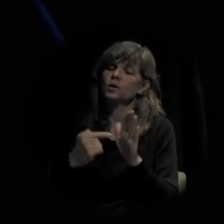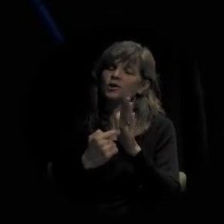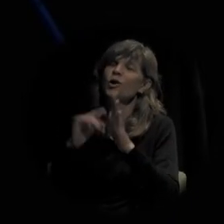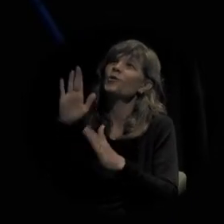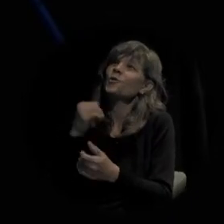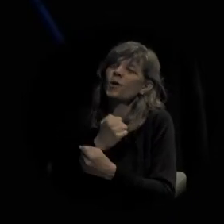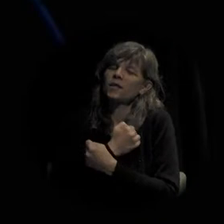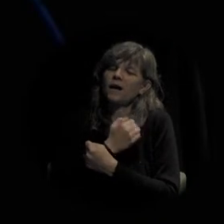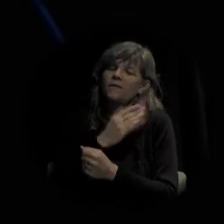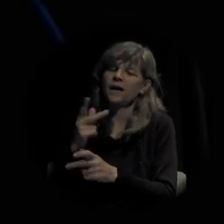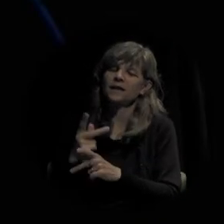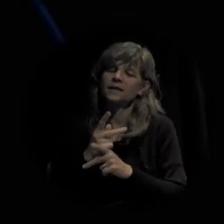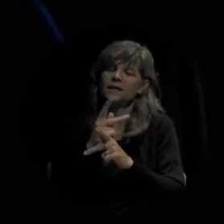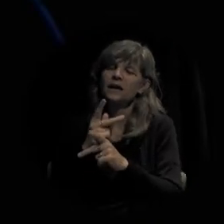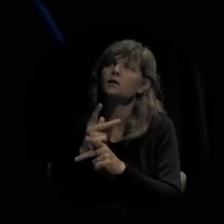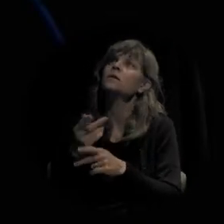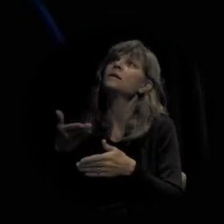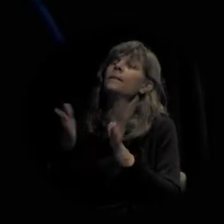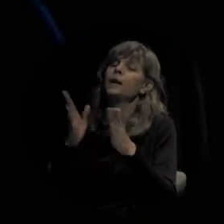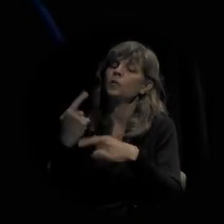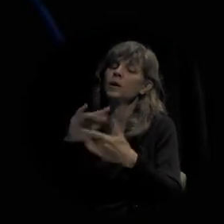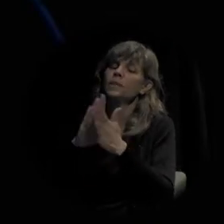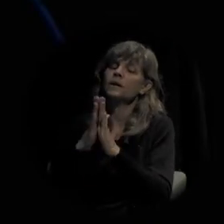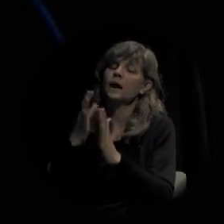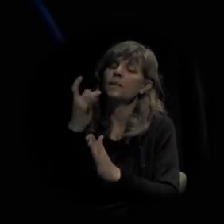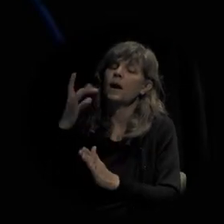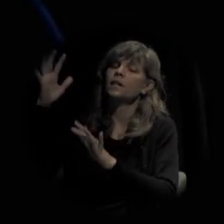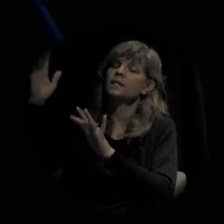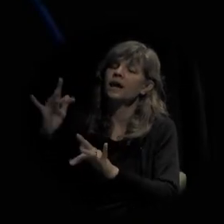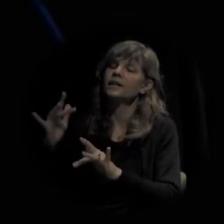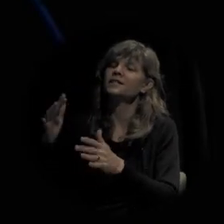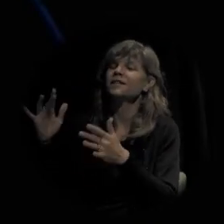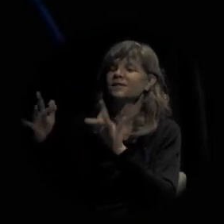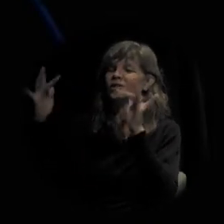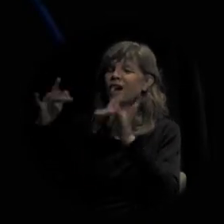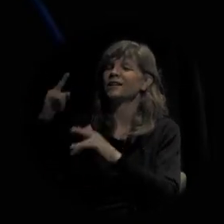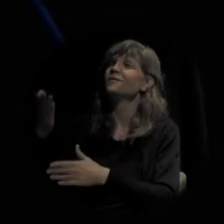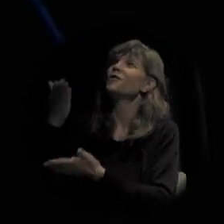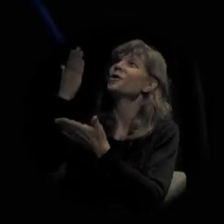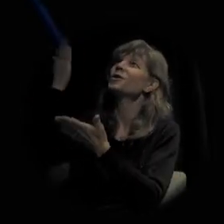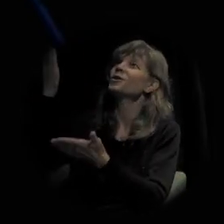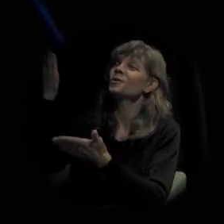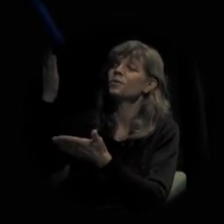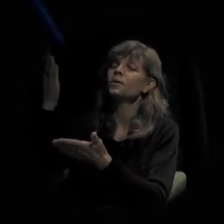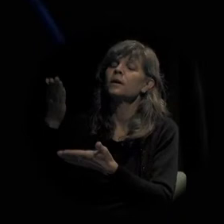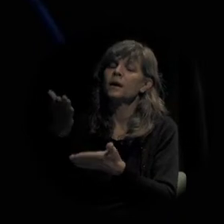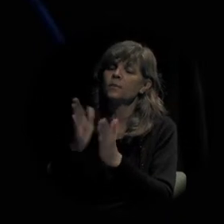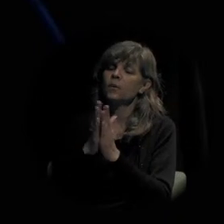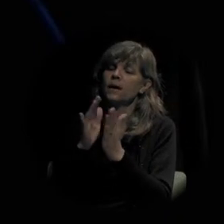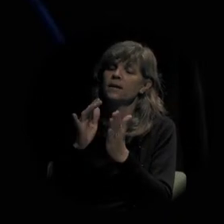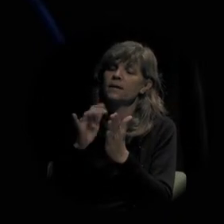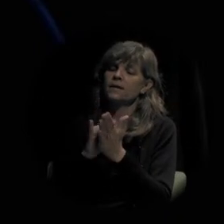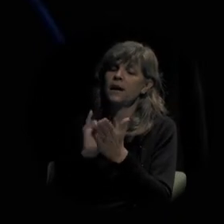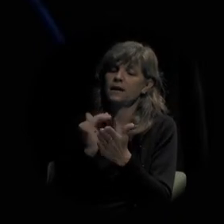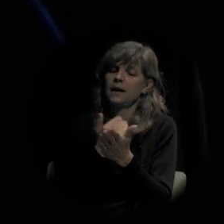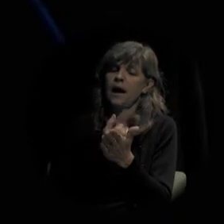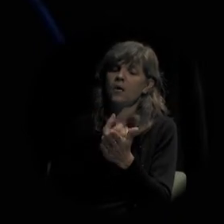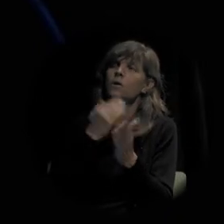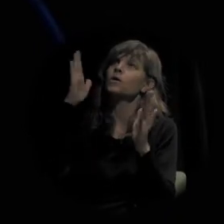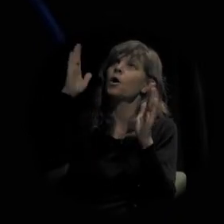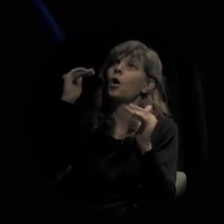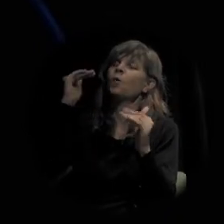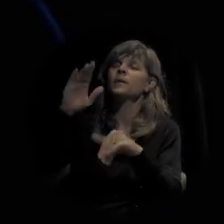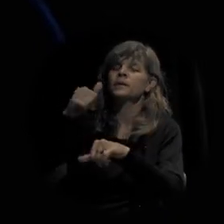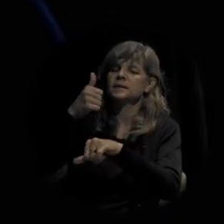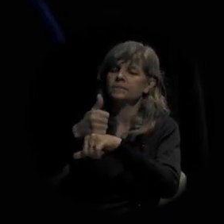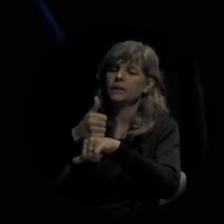a shining light of what it means to follow you, to display that our hope is built on you and you